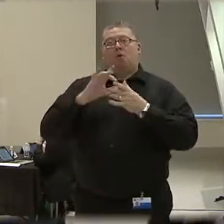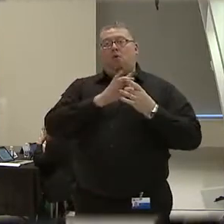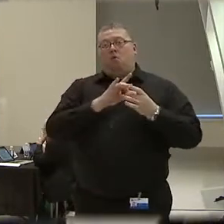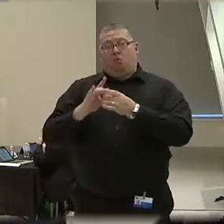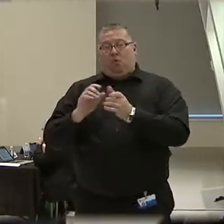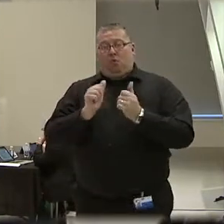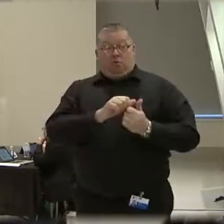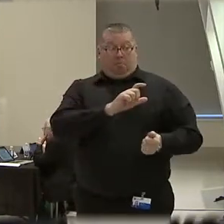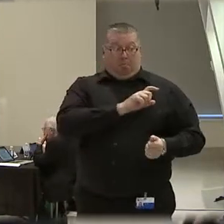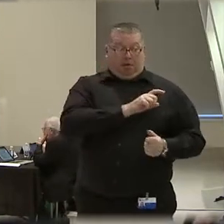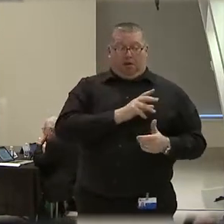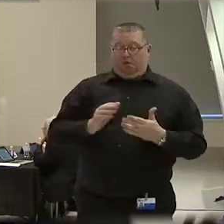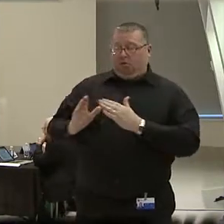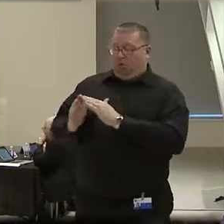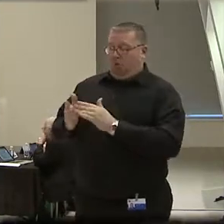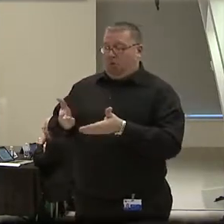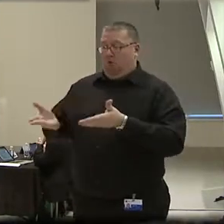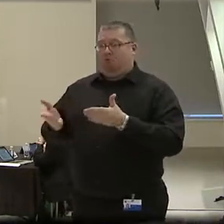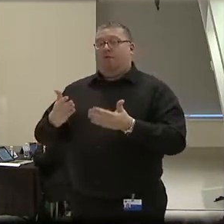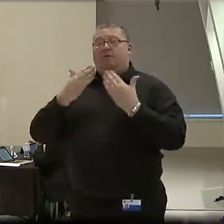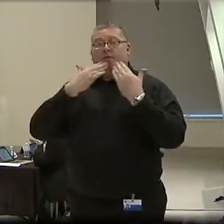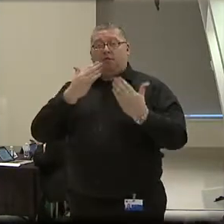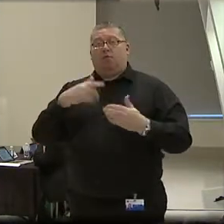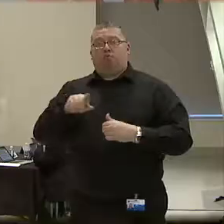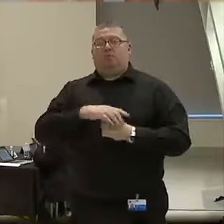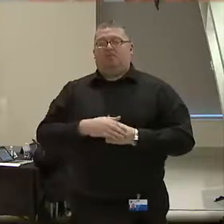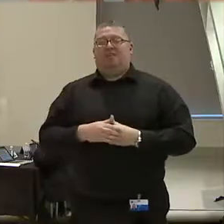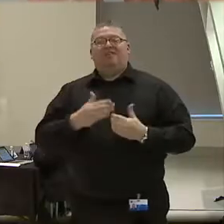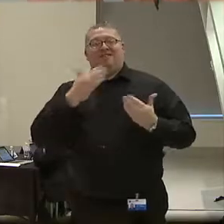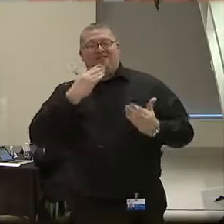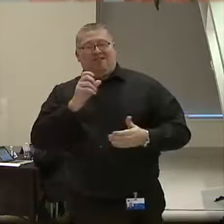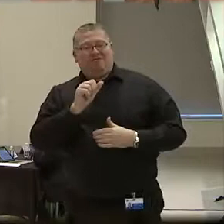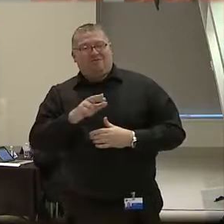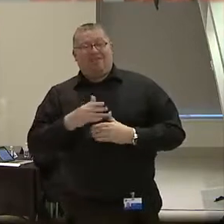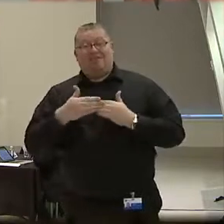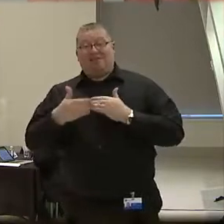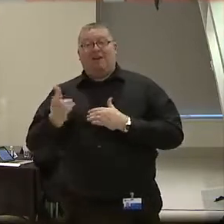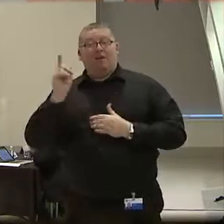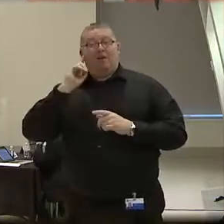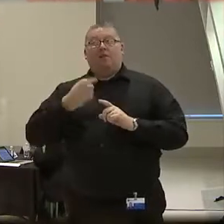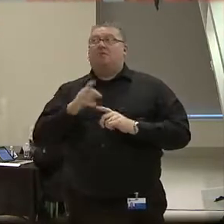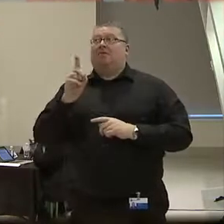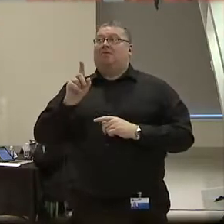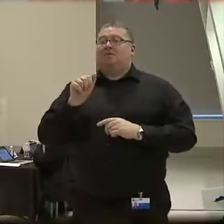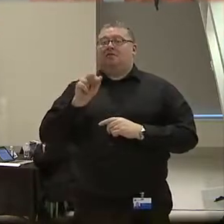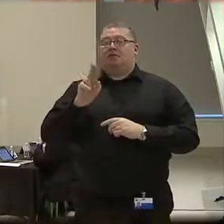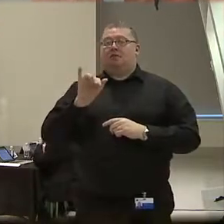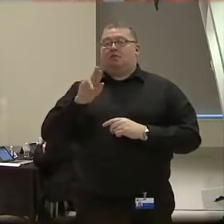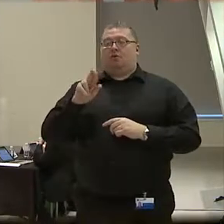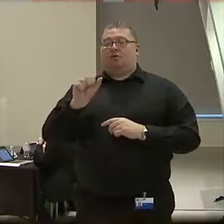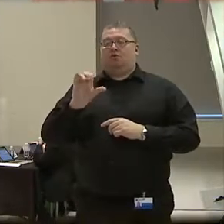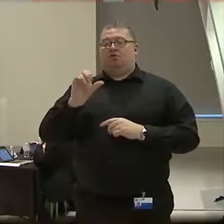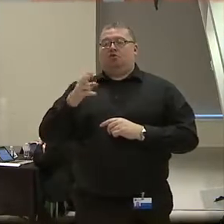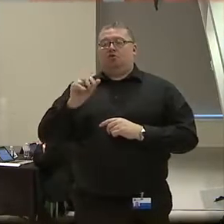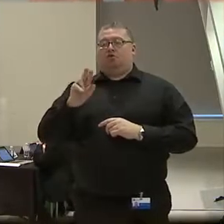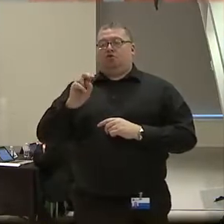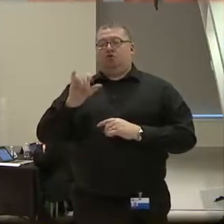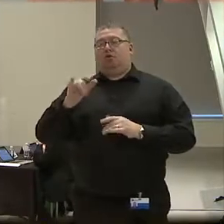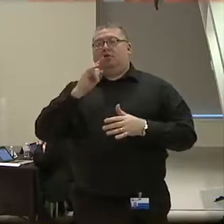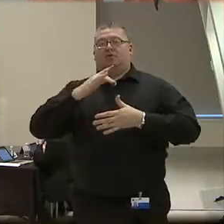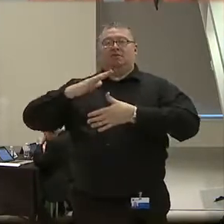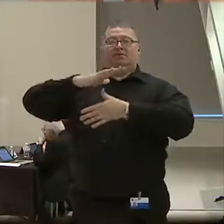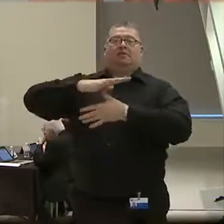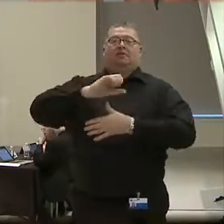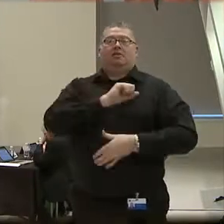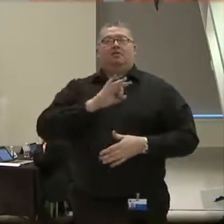police and the communities they serve. Thank you. Thank you, sir. And next we will hear from Darius Charney, Senior Staff Attorney,